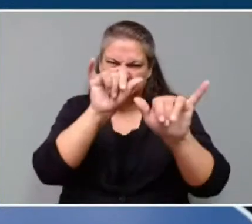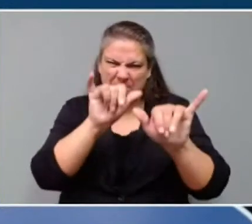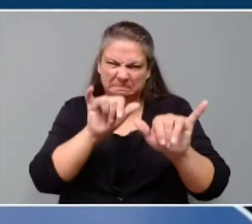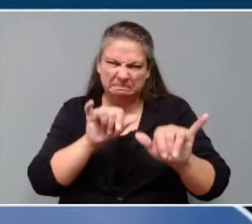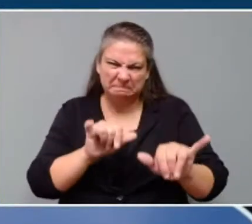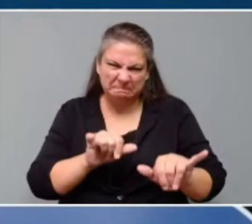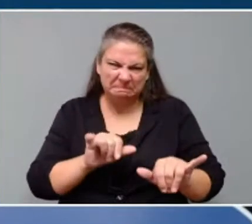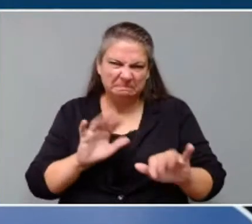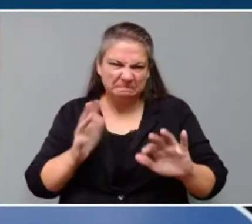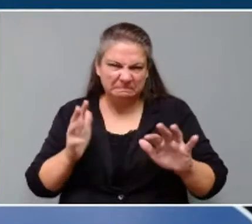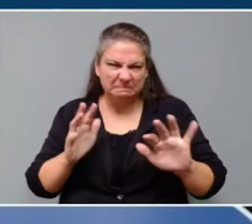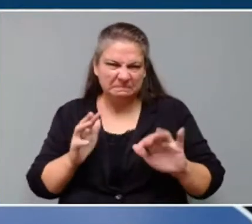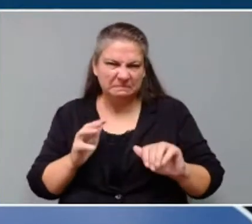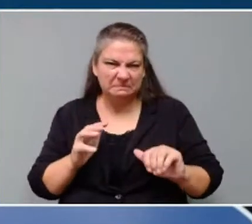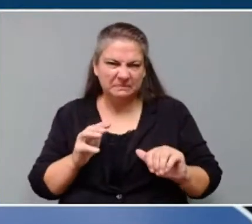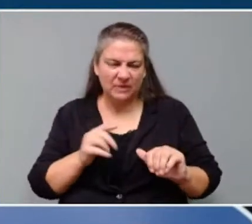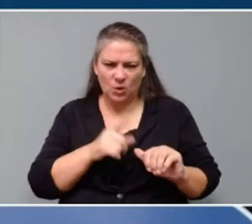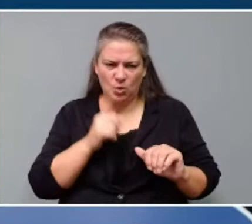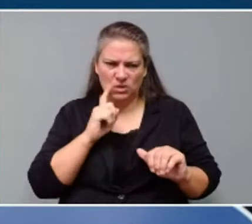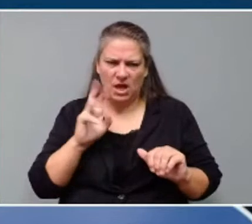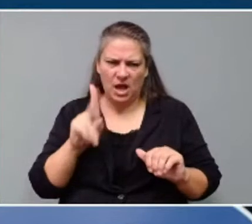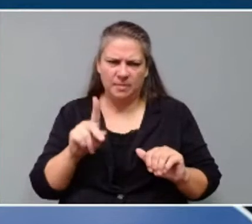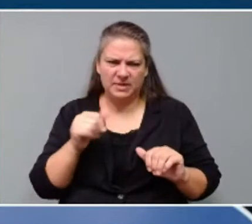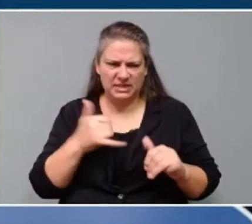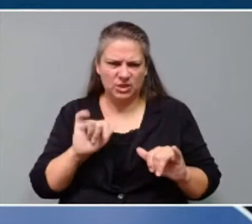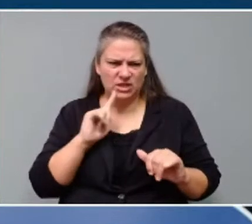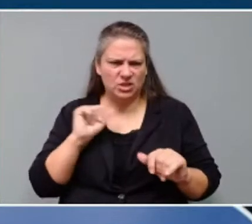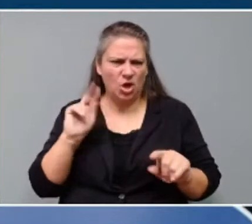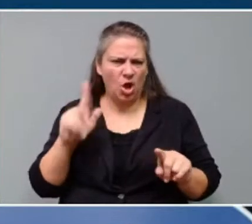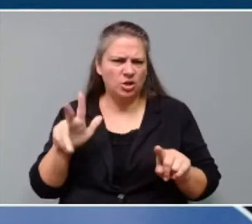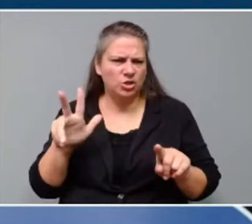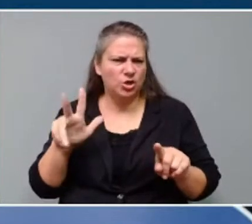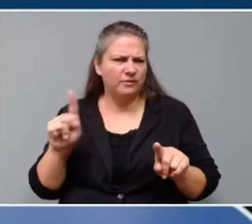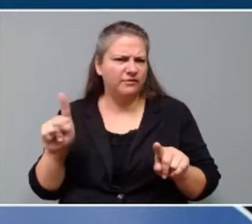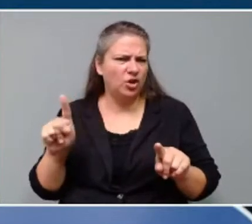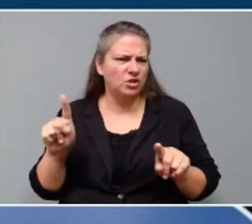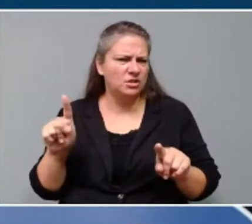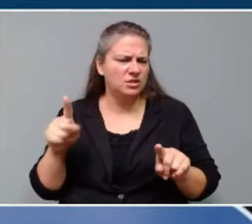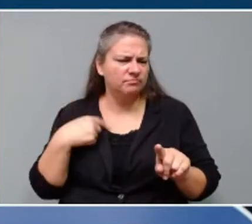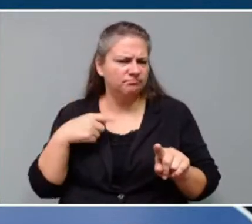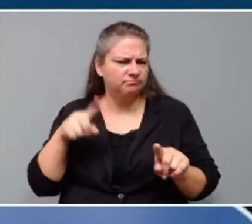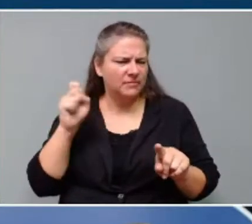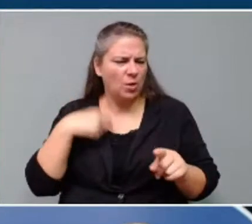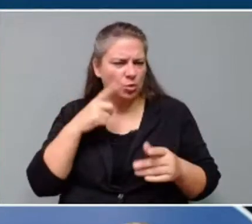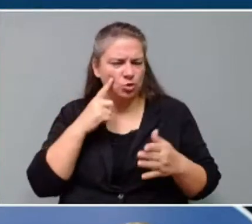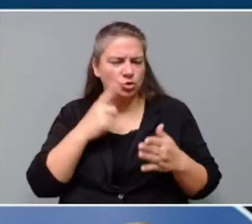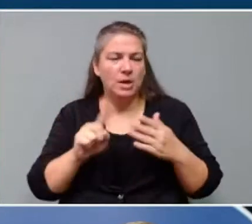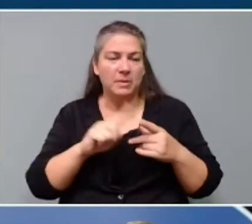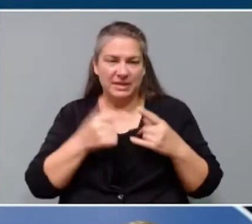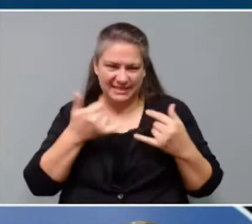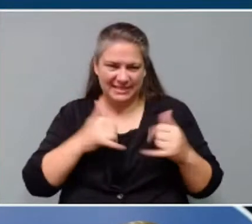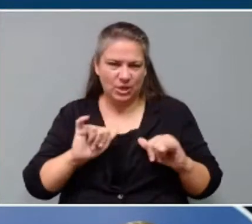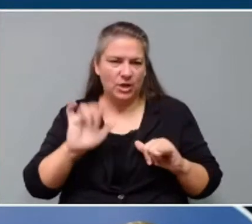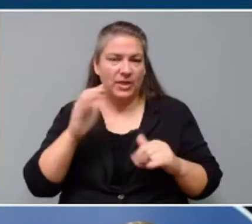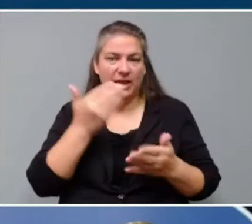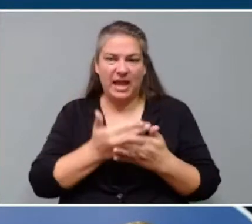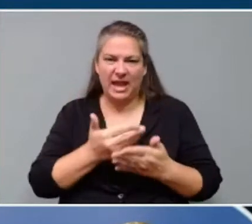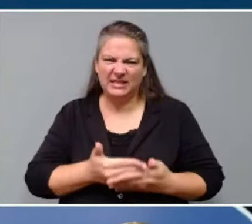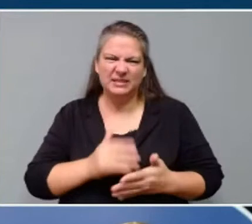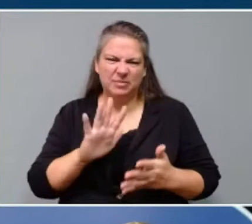I believe, has been updated. It still says August 31st. We'll check on that, but it's still that cases have been at